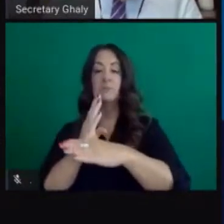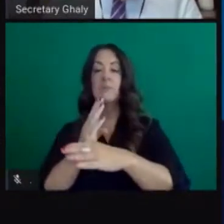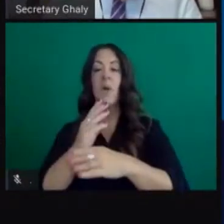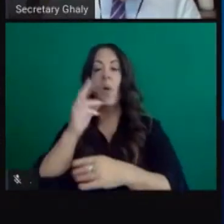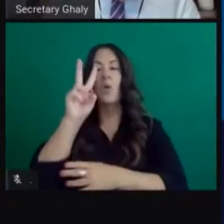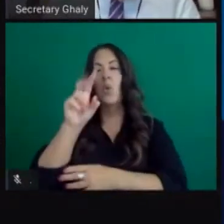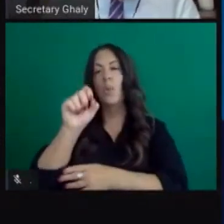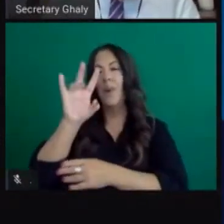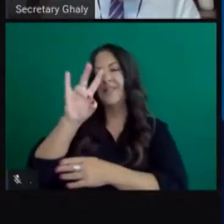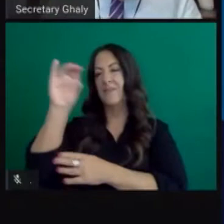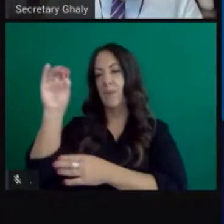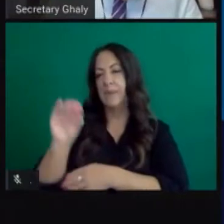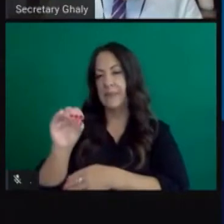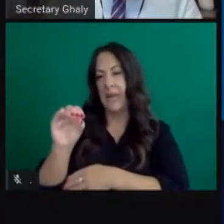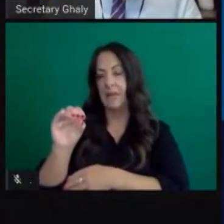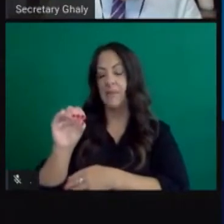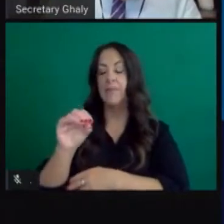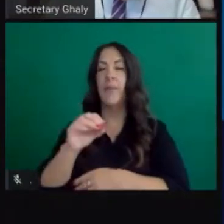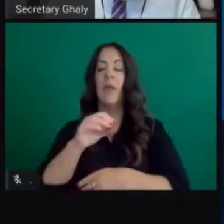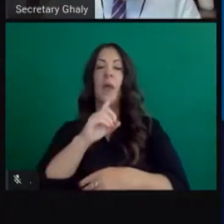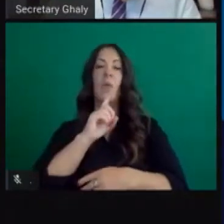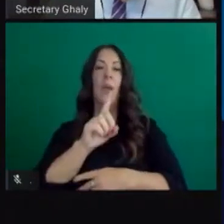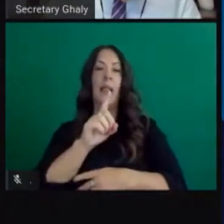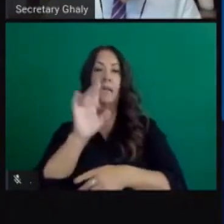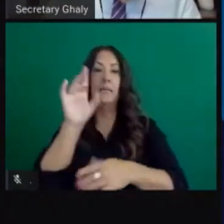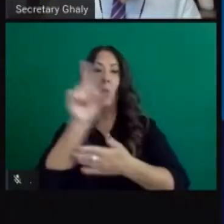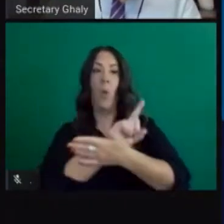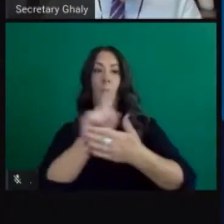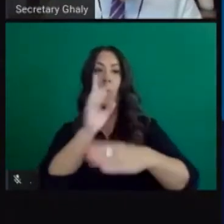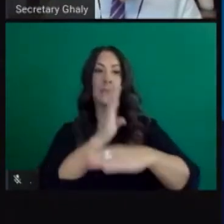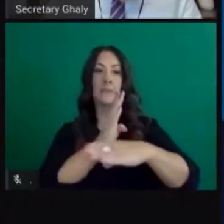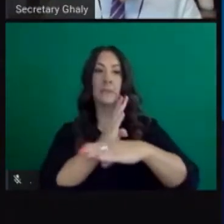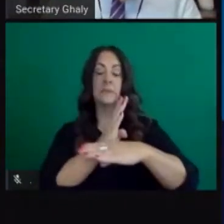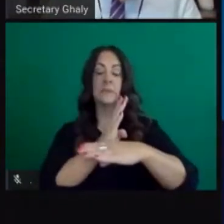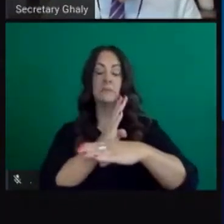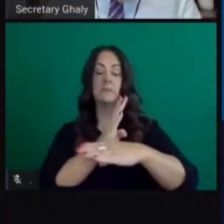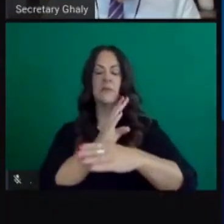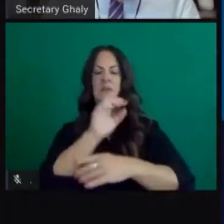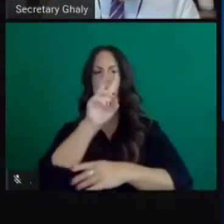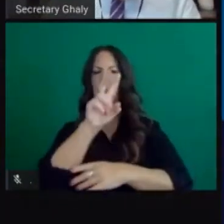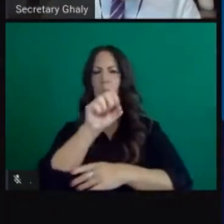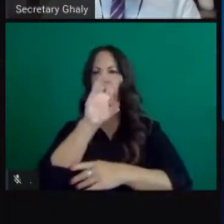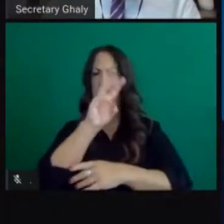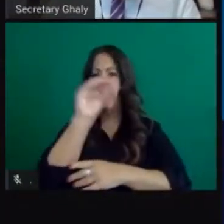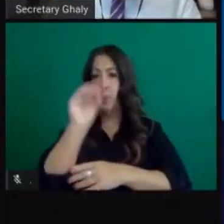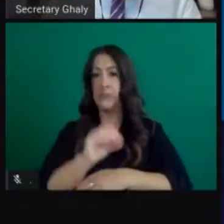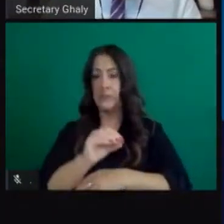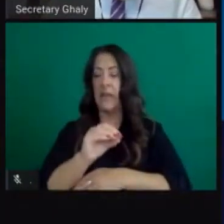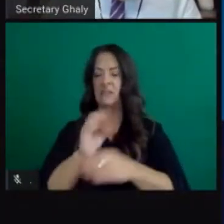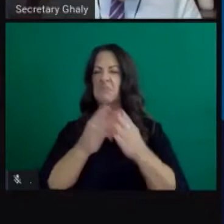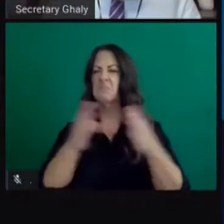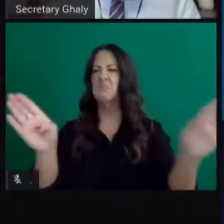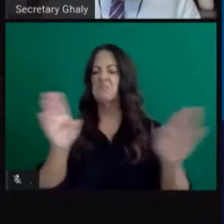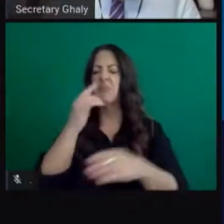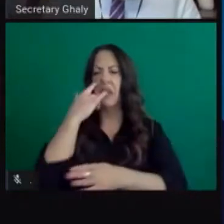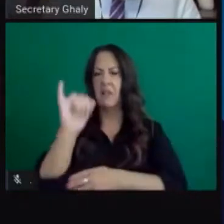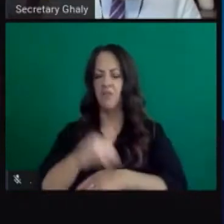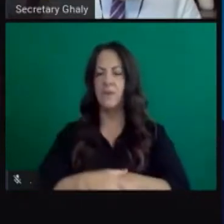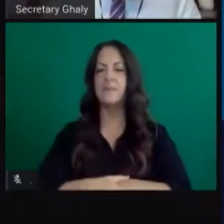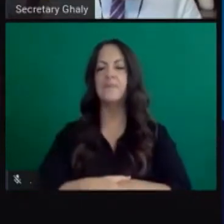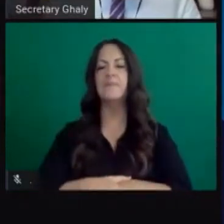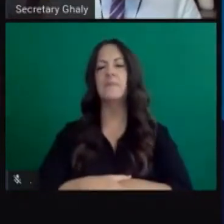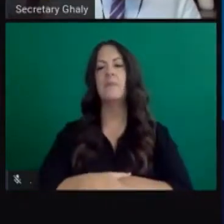and the 7-day is even lower at 2.6 statewide. So these are numbers that in many ways